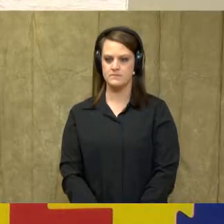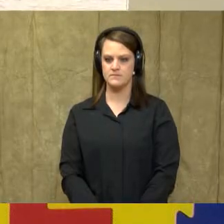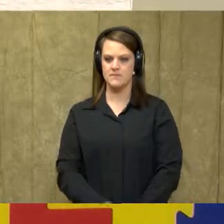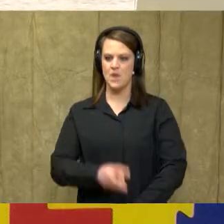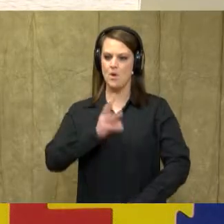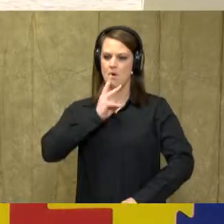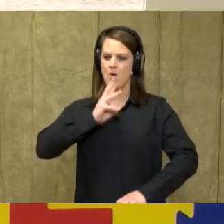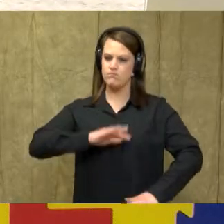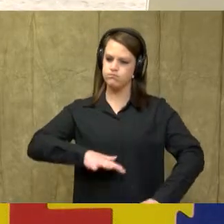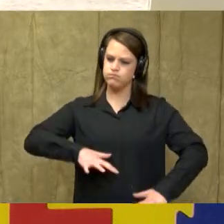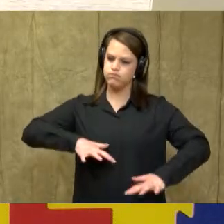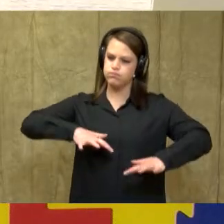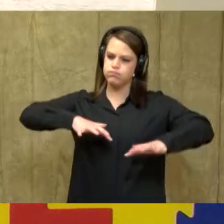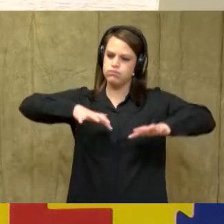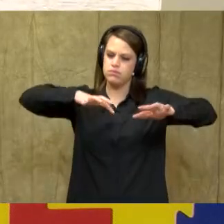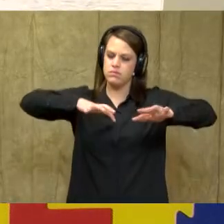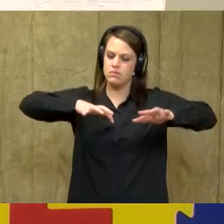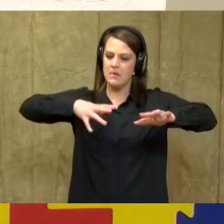Floods and droughts.